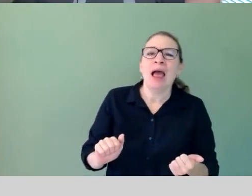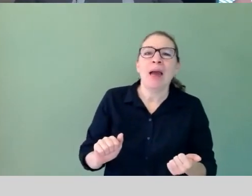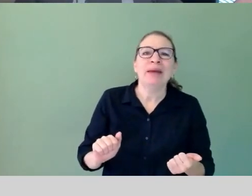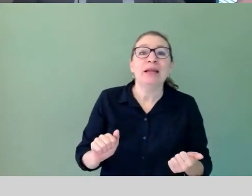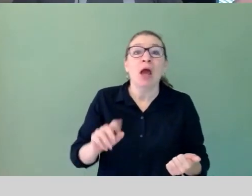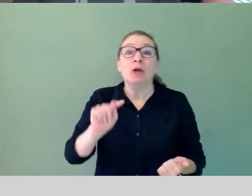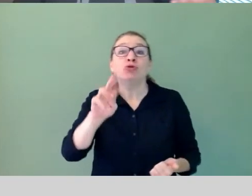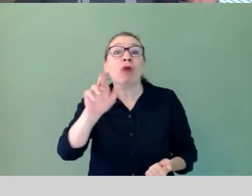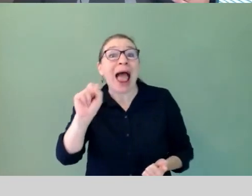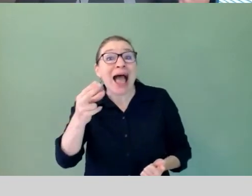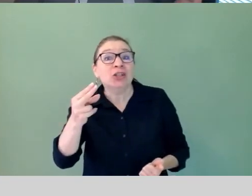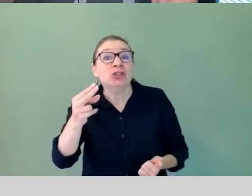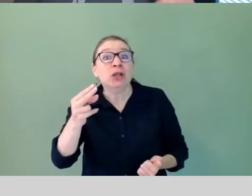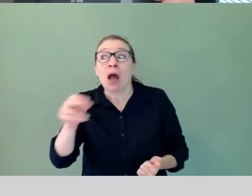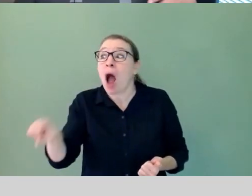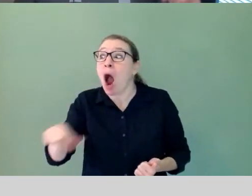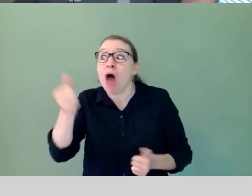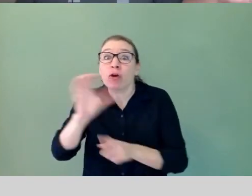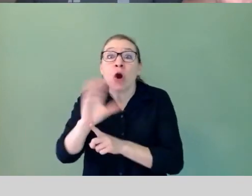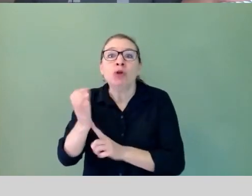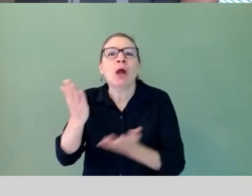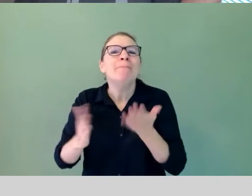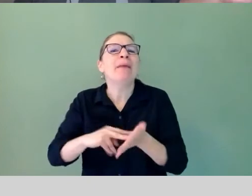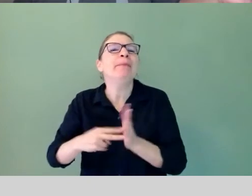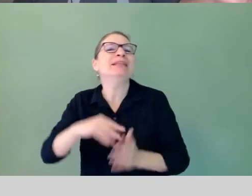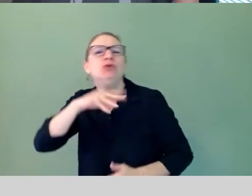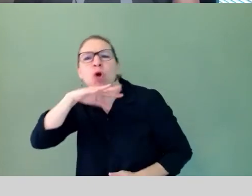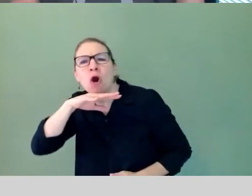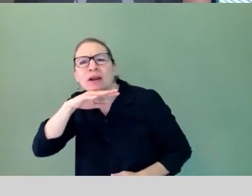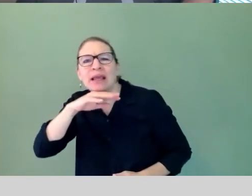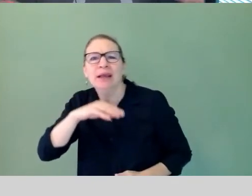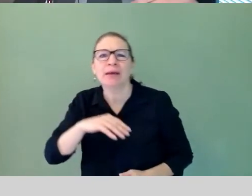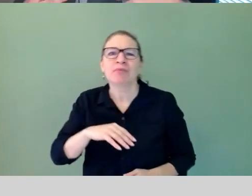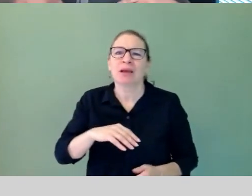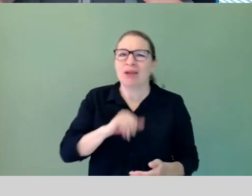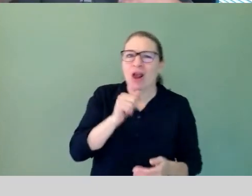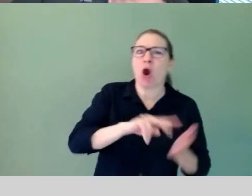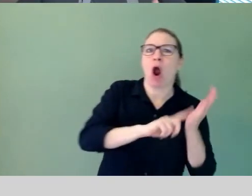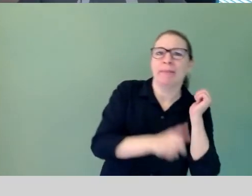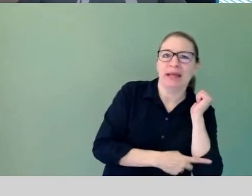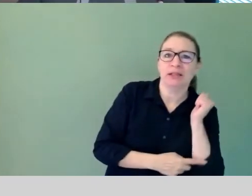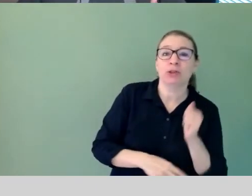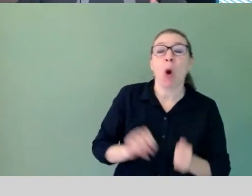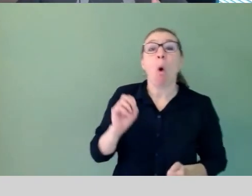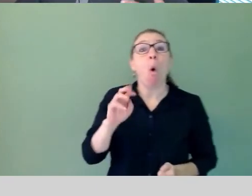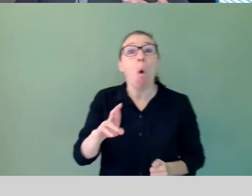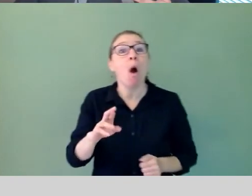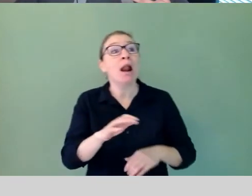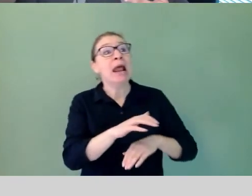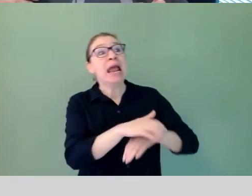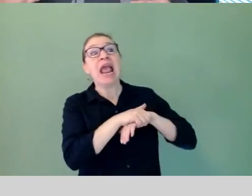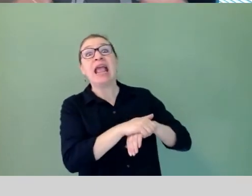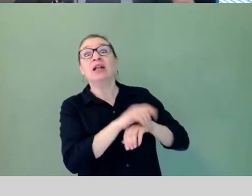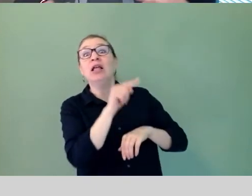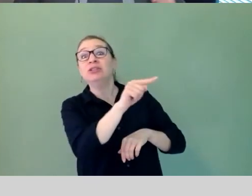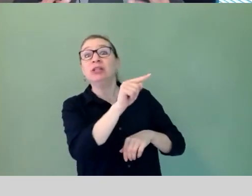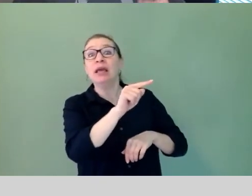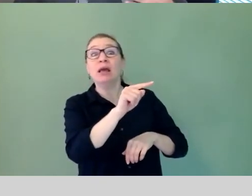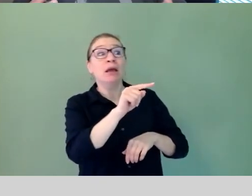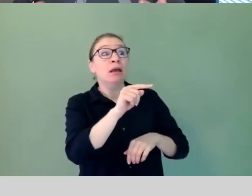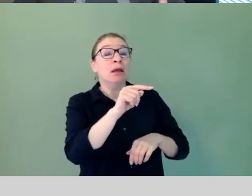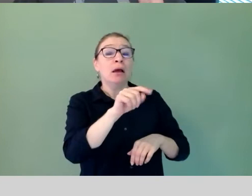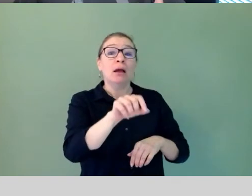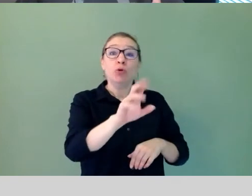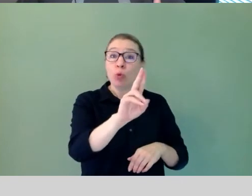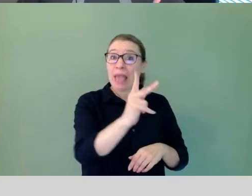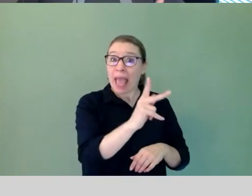So how would someone not know that? Or this one, like, don't use this library, it's dodgy. That's United Kingdom English. That's not really a word